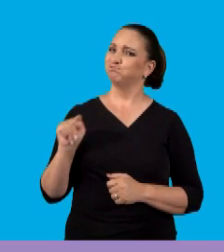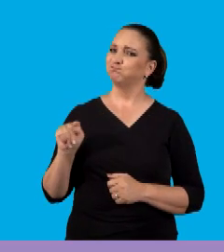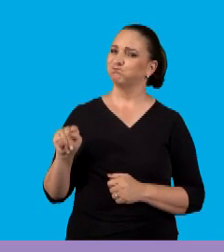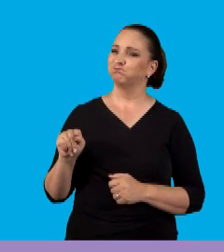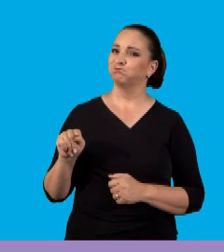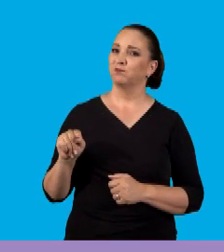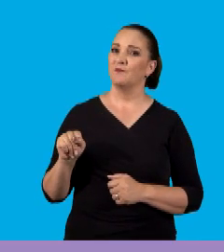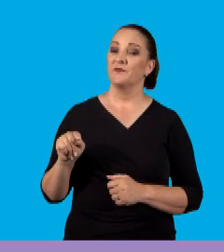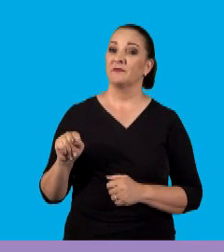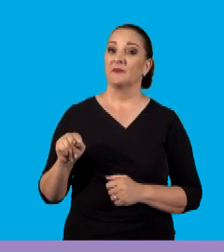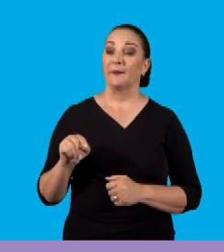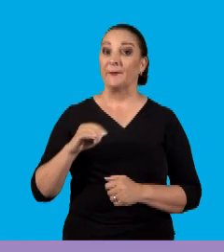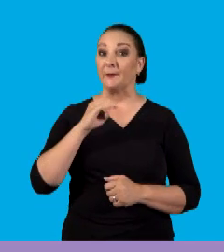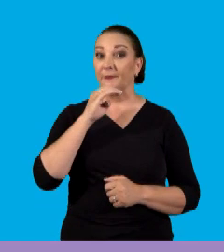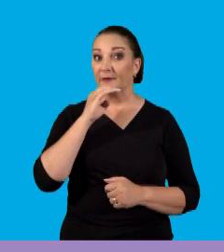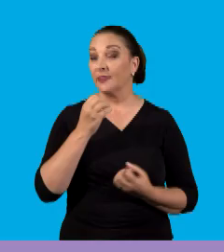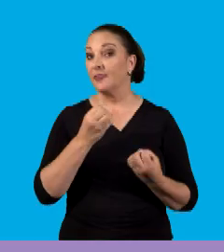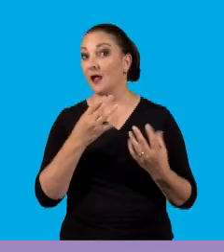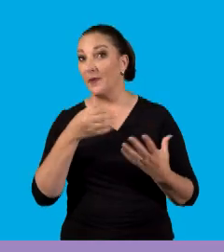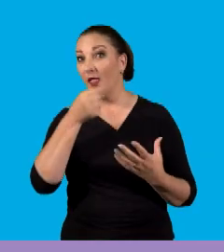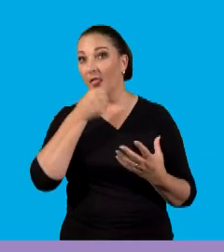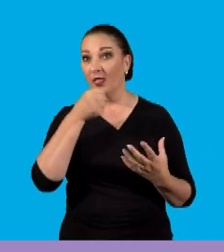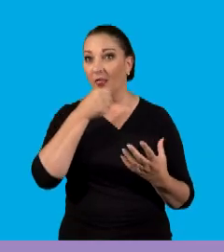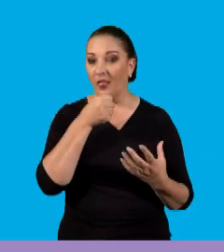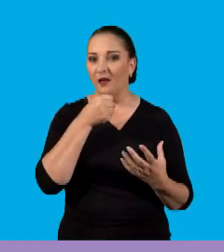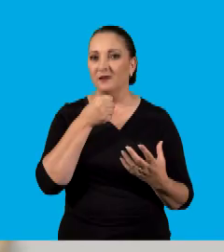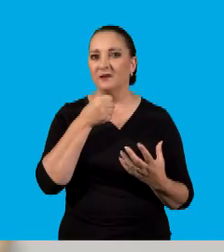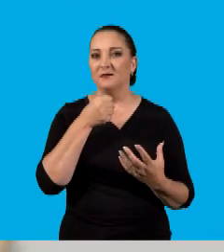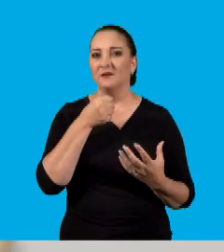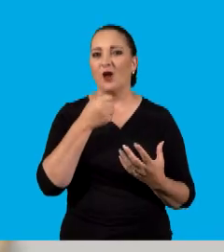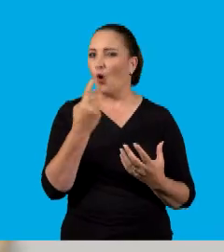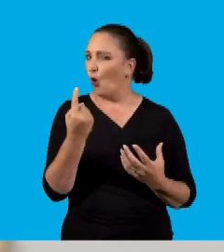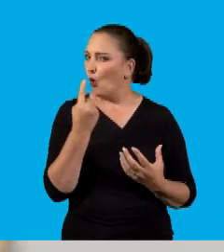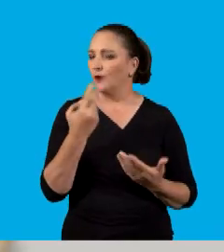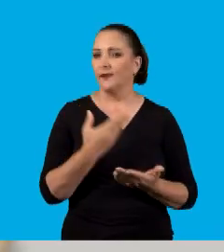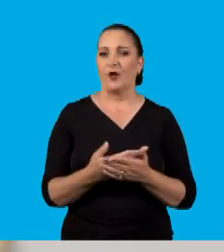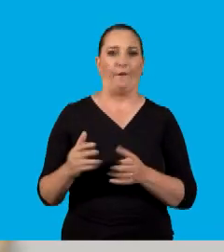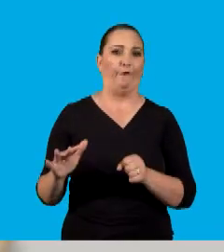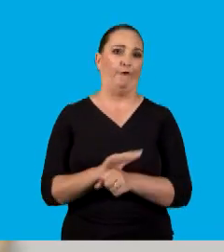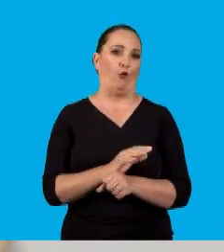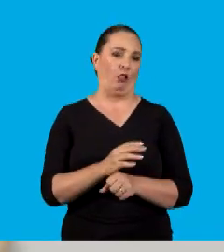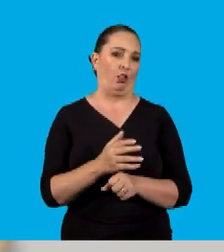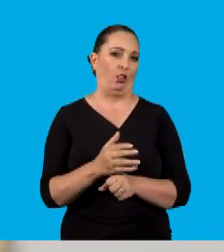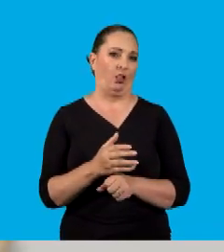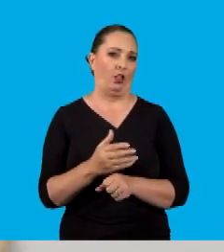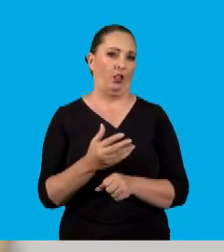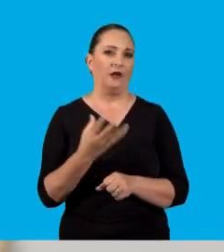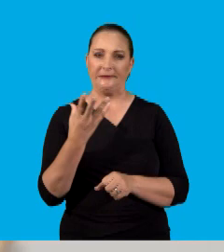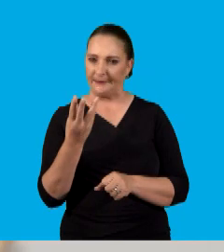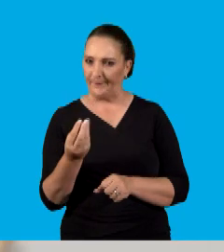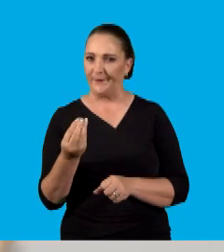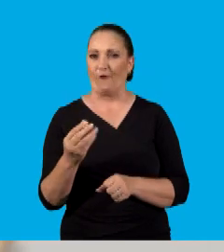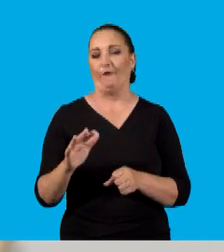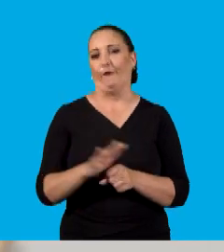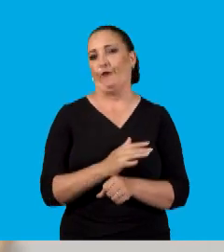is that when we are working with the number of ice creams, we are talking about data that can only be counted, data that